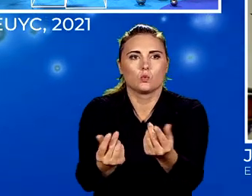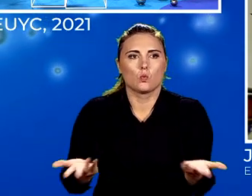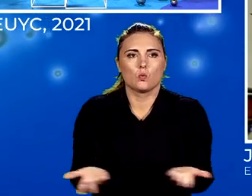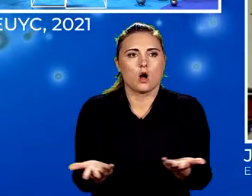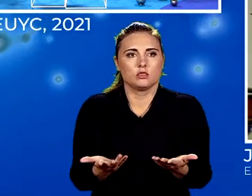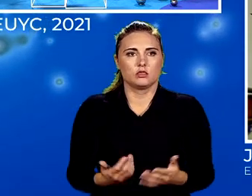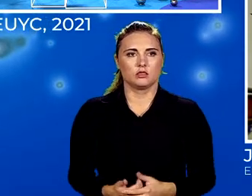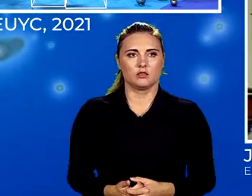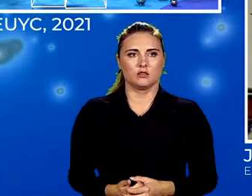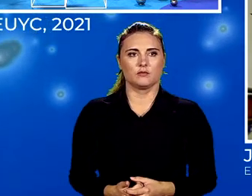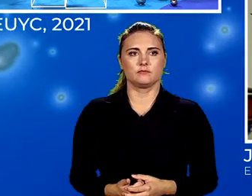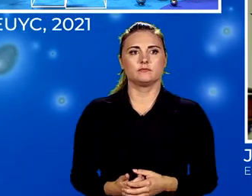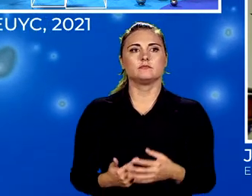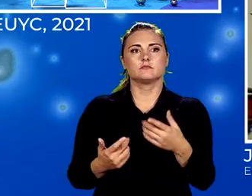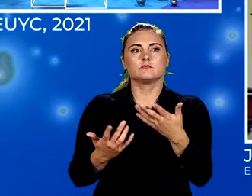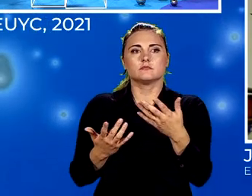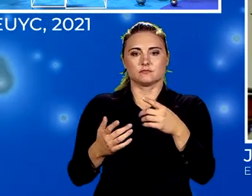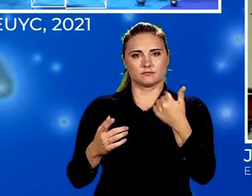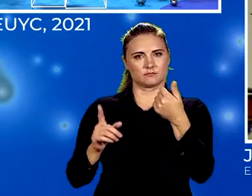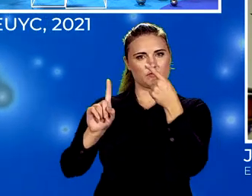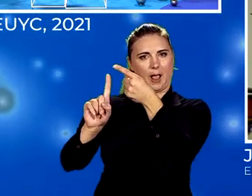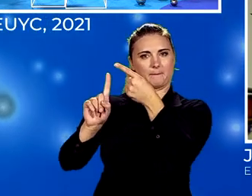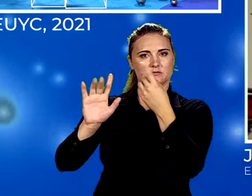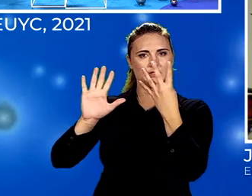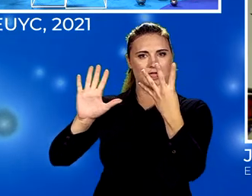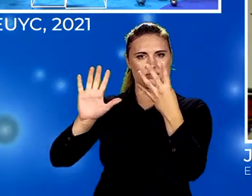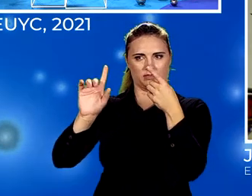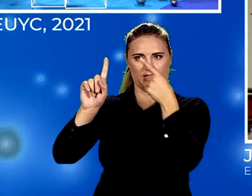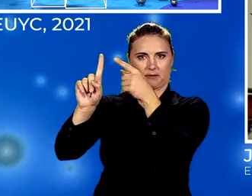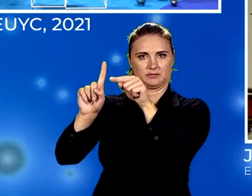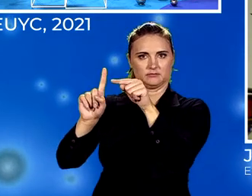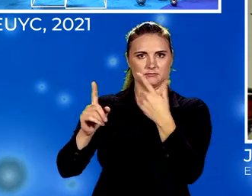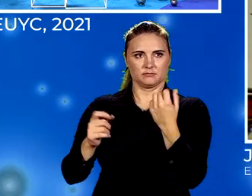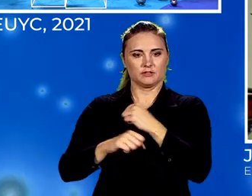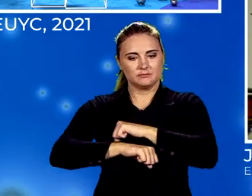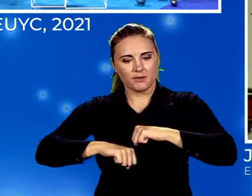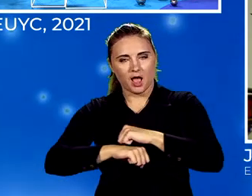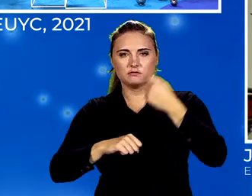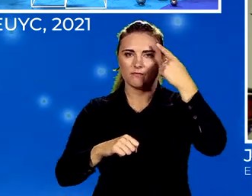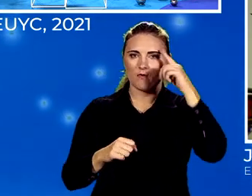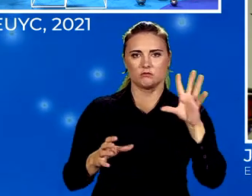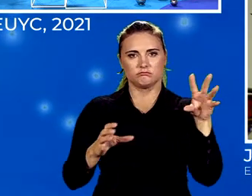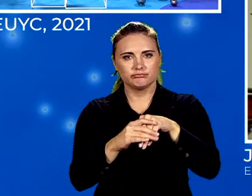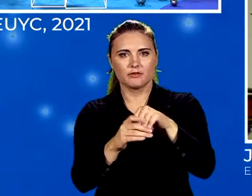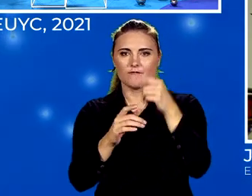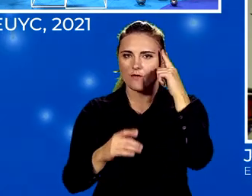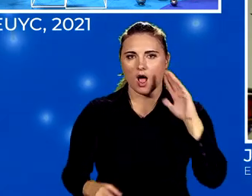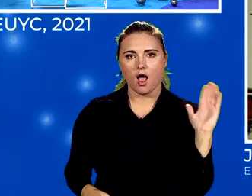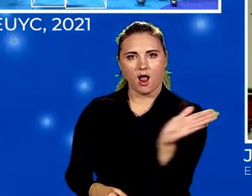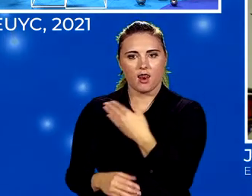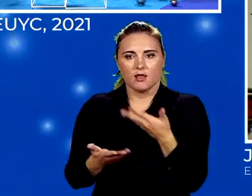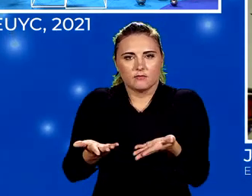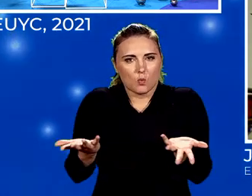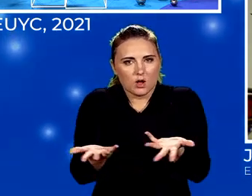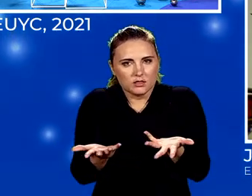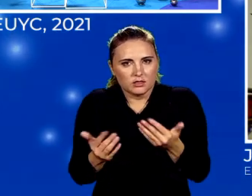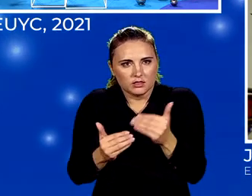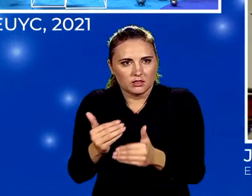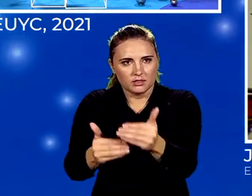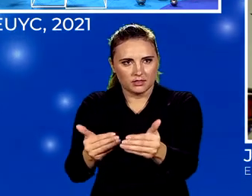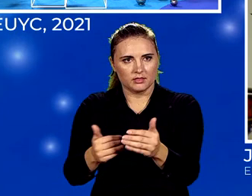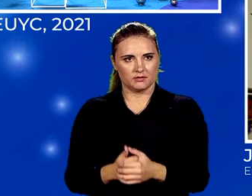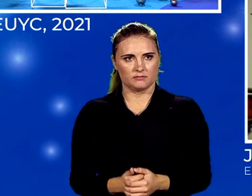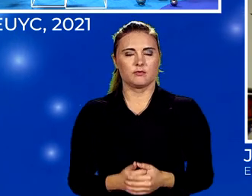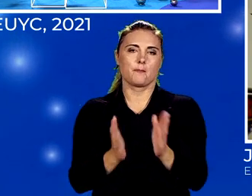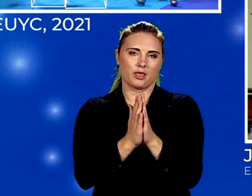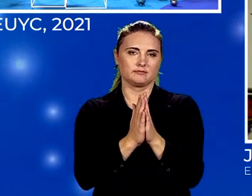for all? One specific action that we can take the, and do now. So maybe we can start again with the same route as we did it.